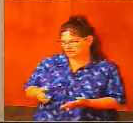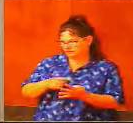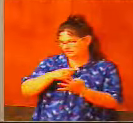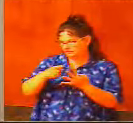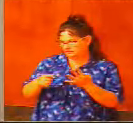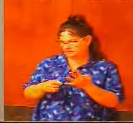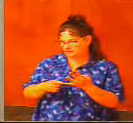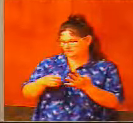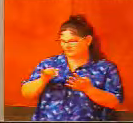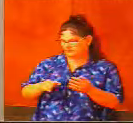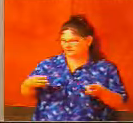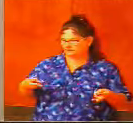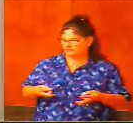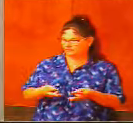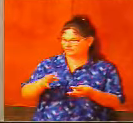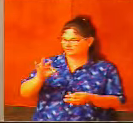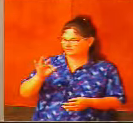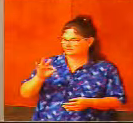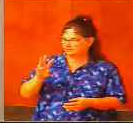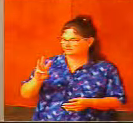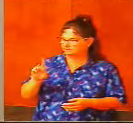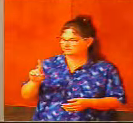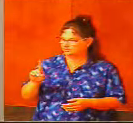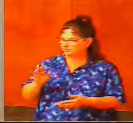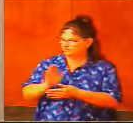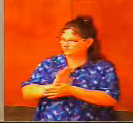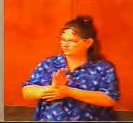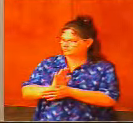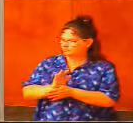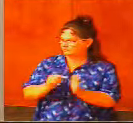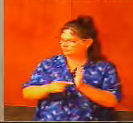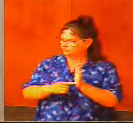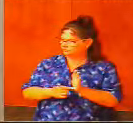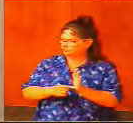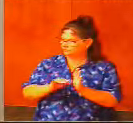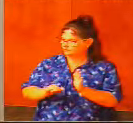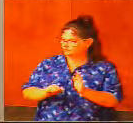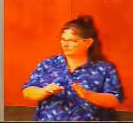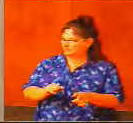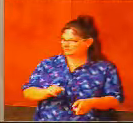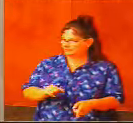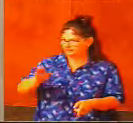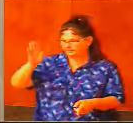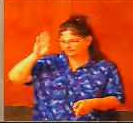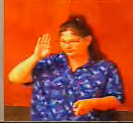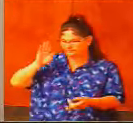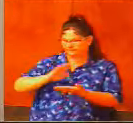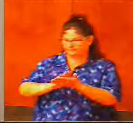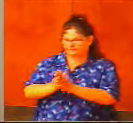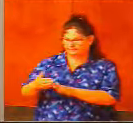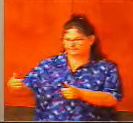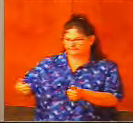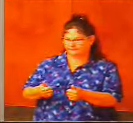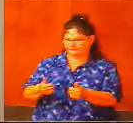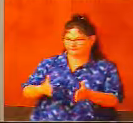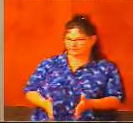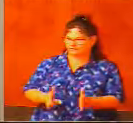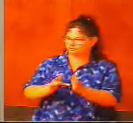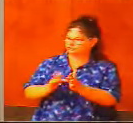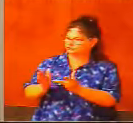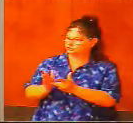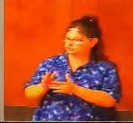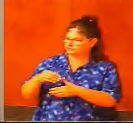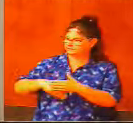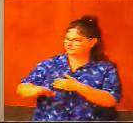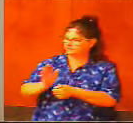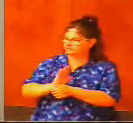That's the way the 1961 movie portrays it. Barabbas becomes a follower of Jesus in the movie.